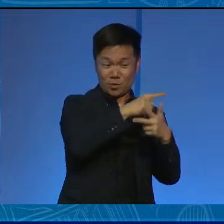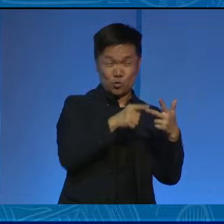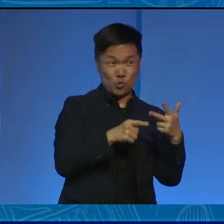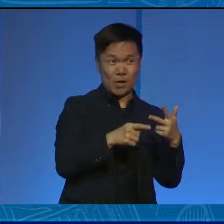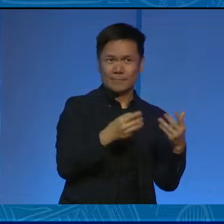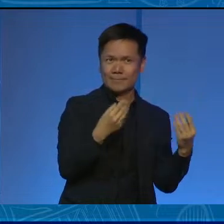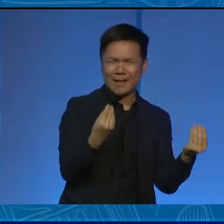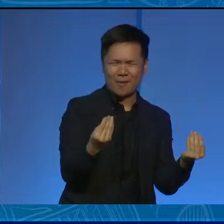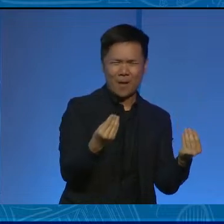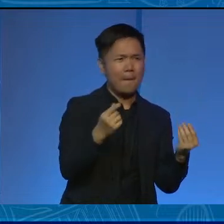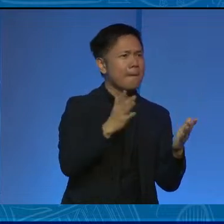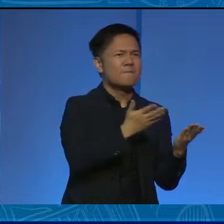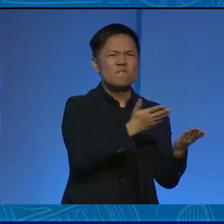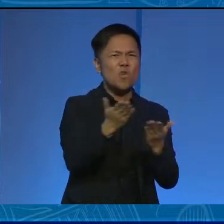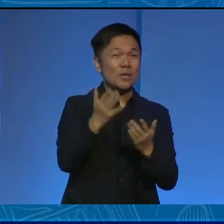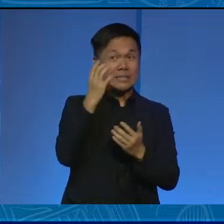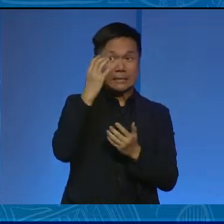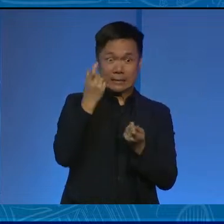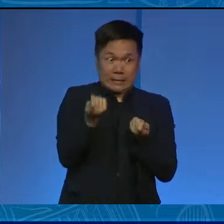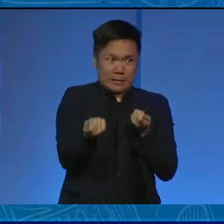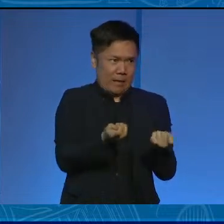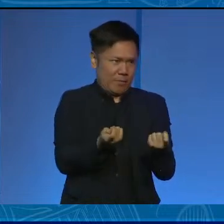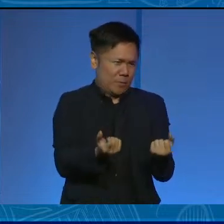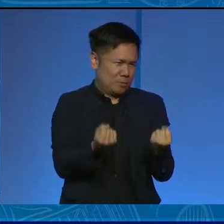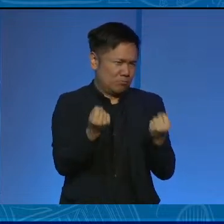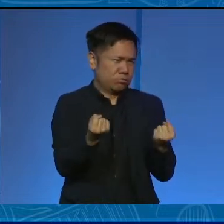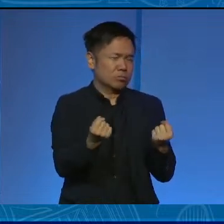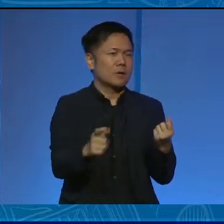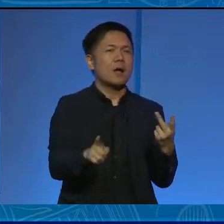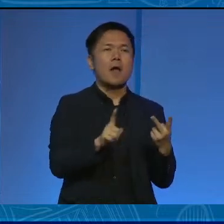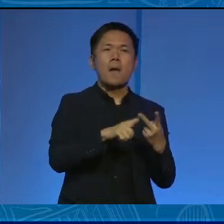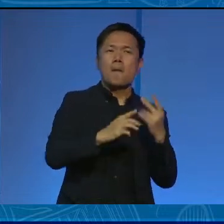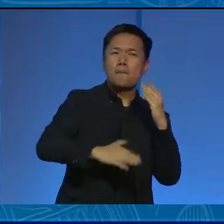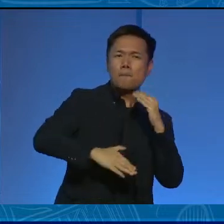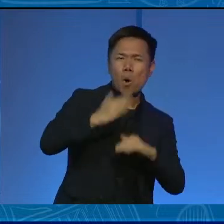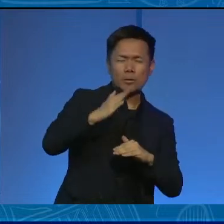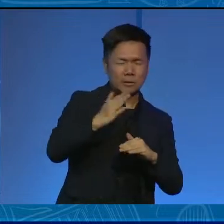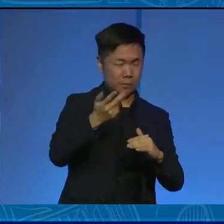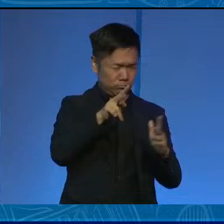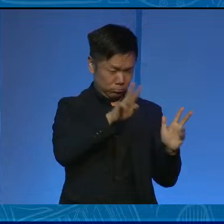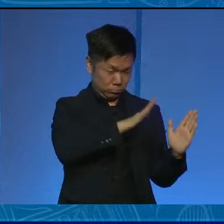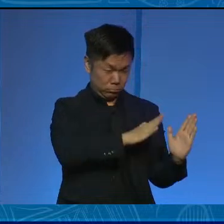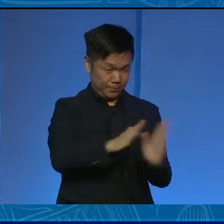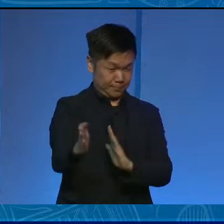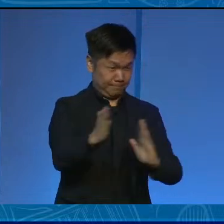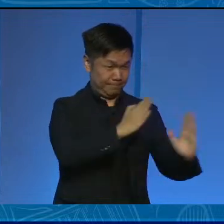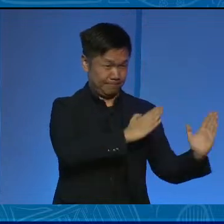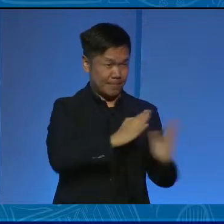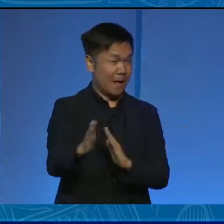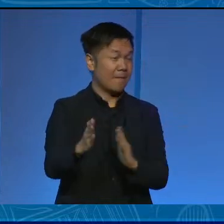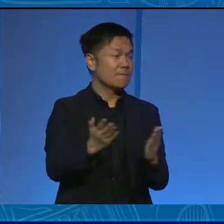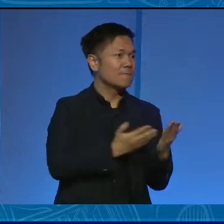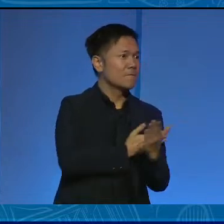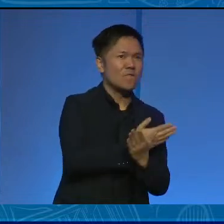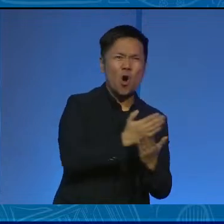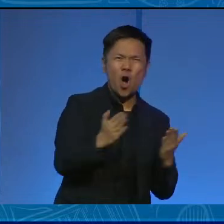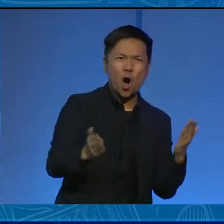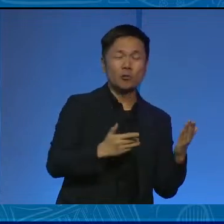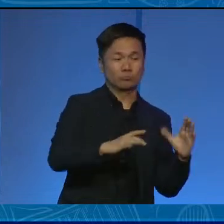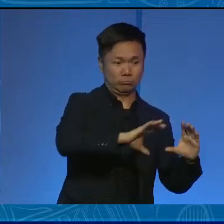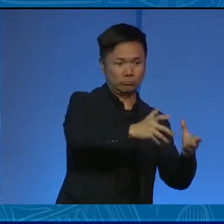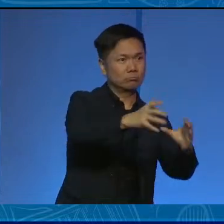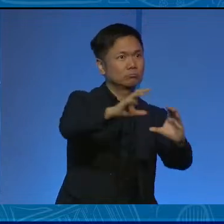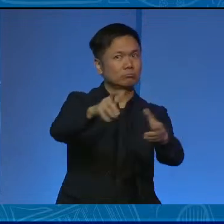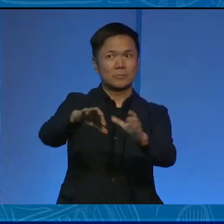to strengthen our risk governance systems and normative frameworks to create an enabling environment for all sectors